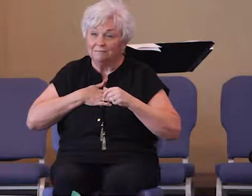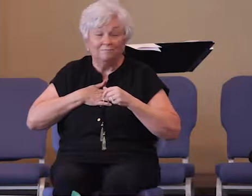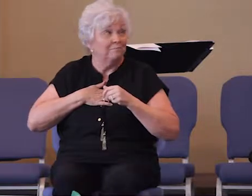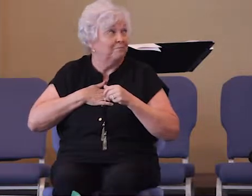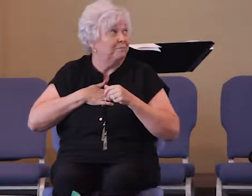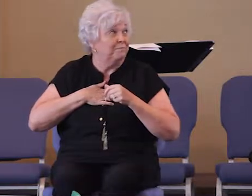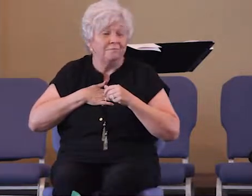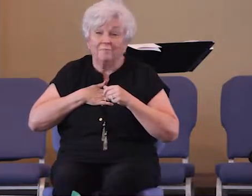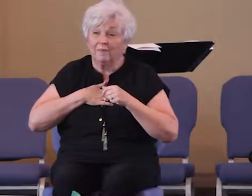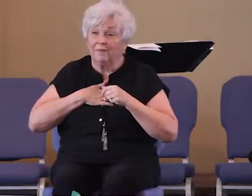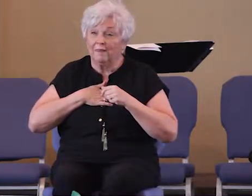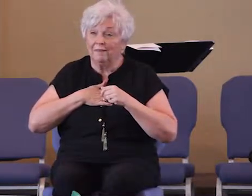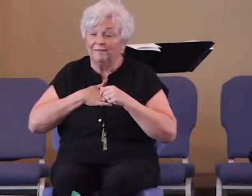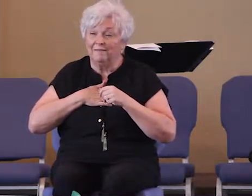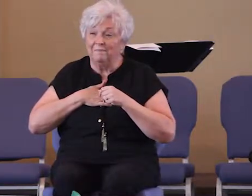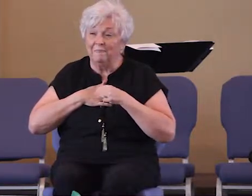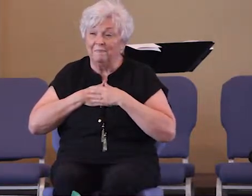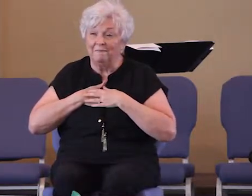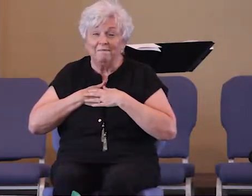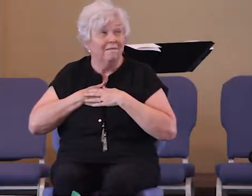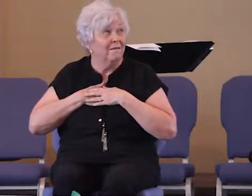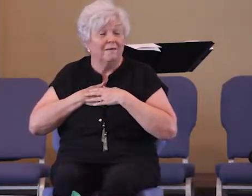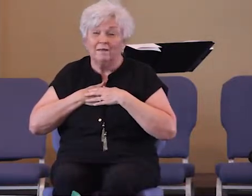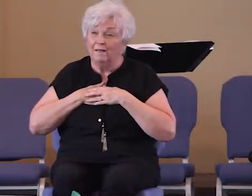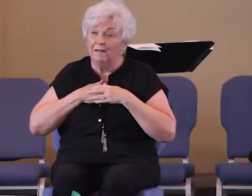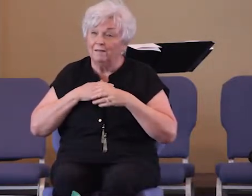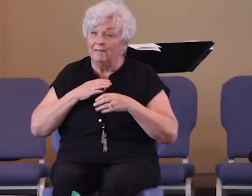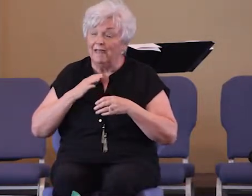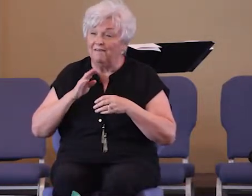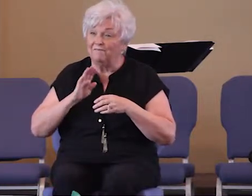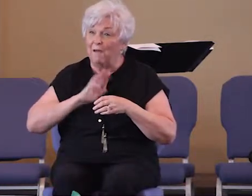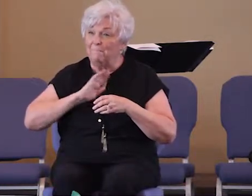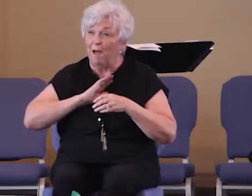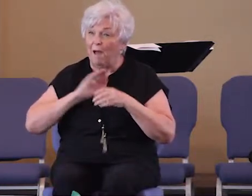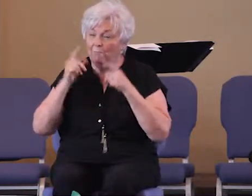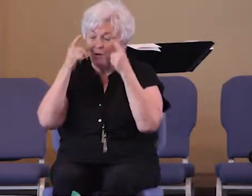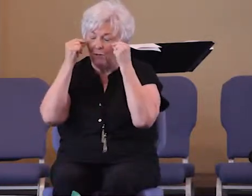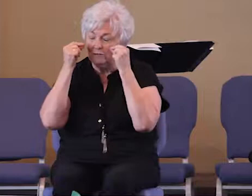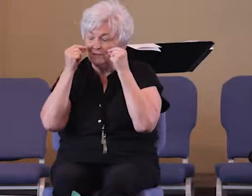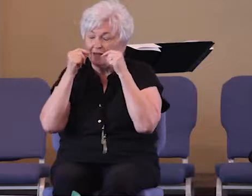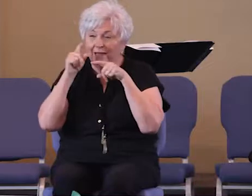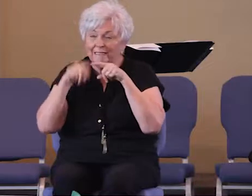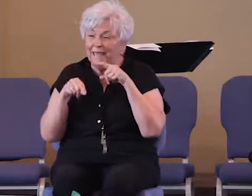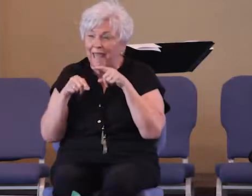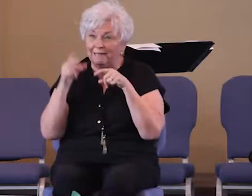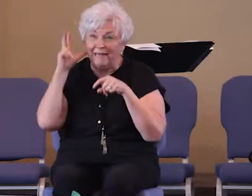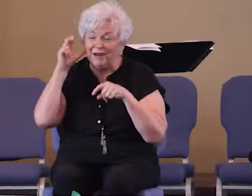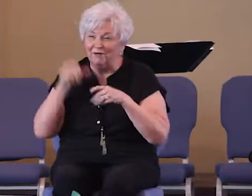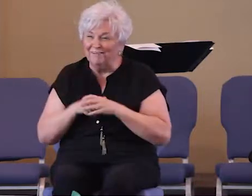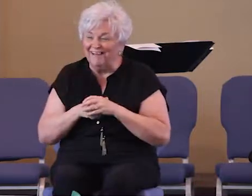because if Bob closes his eyes, he can't hear.